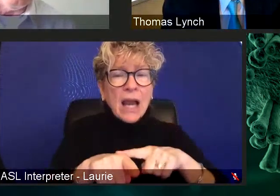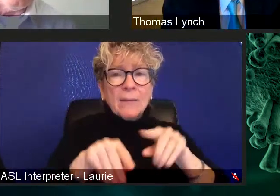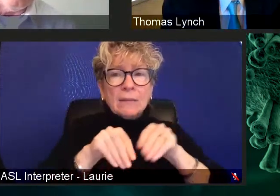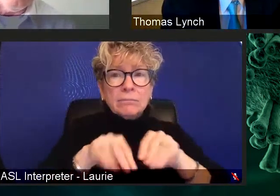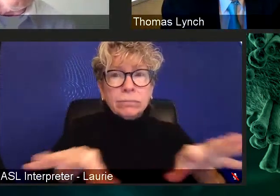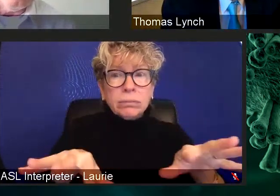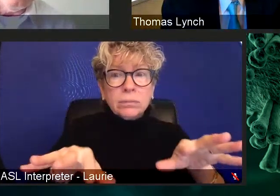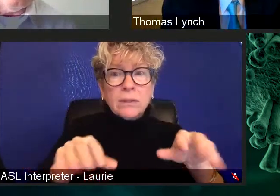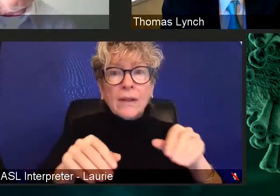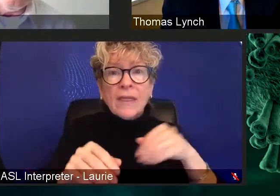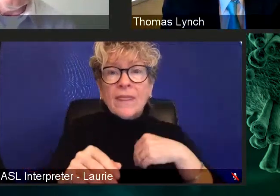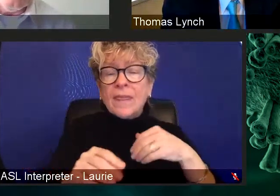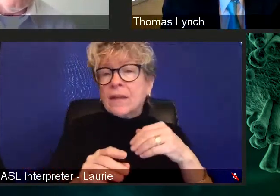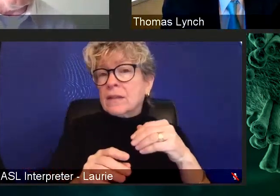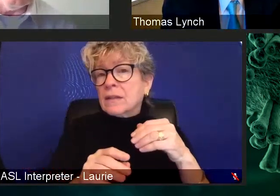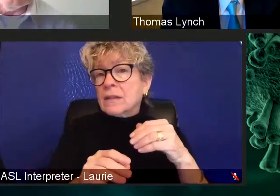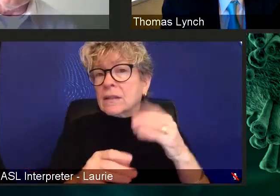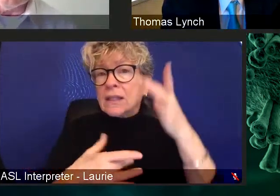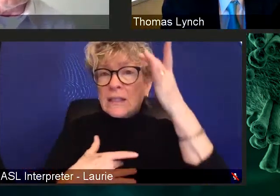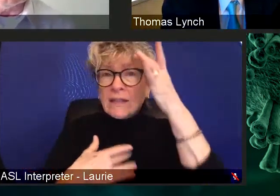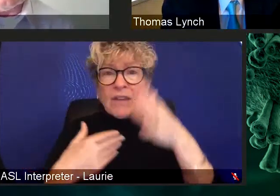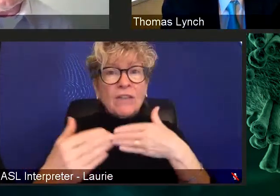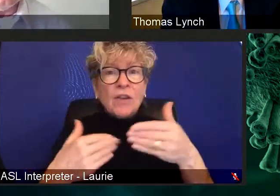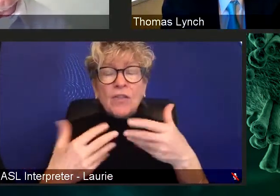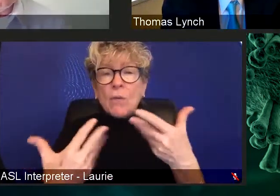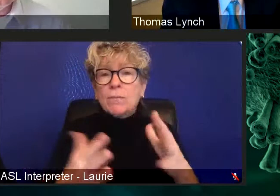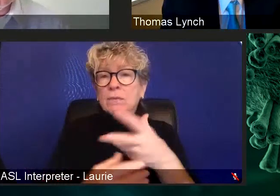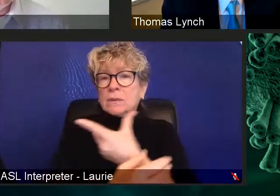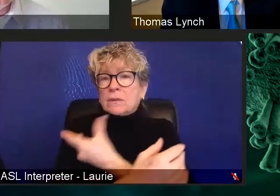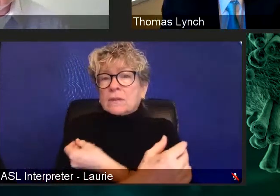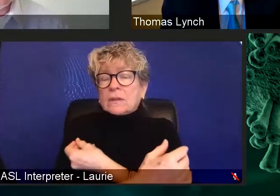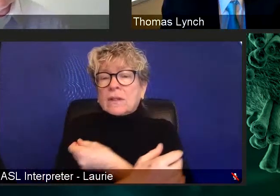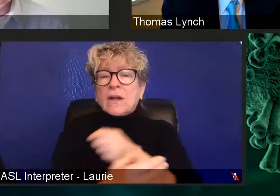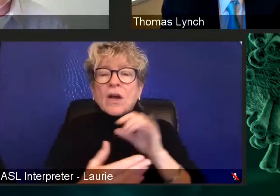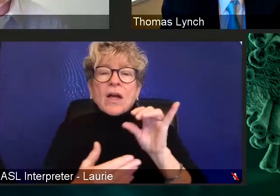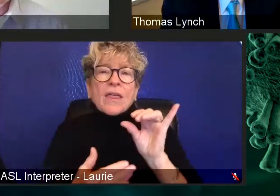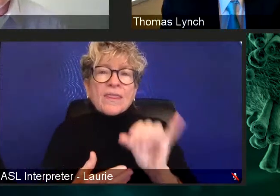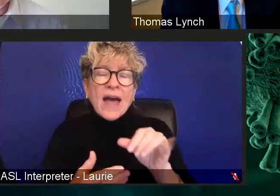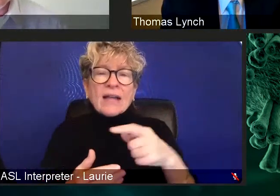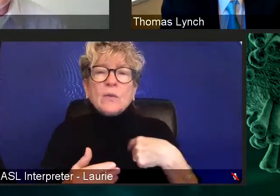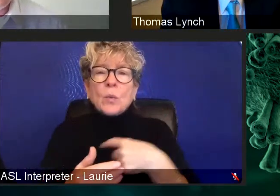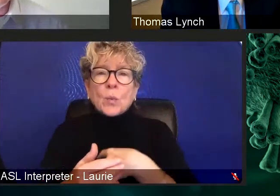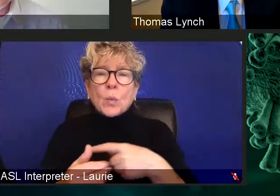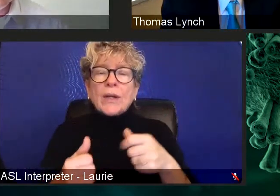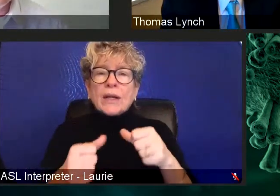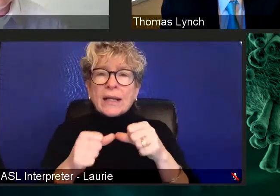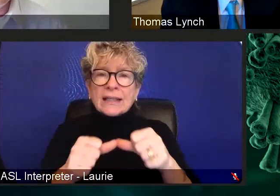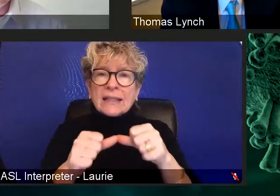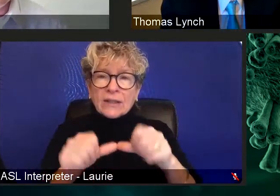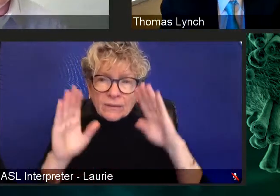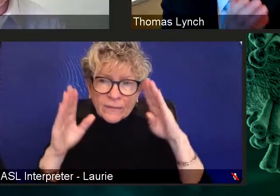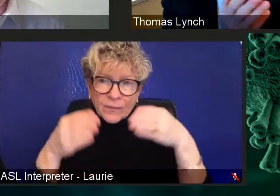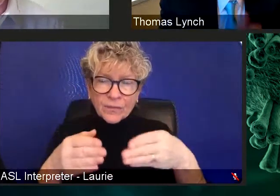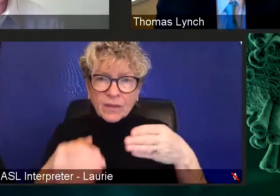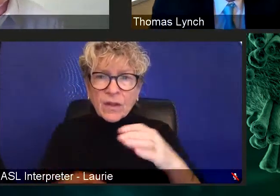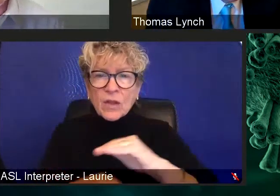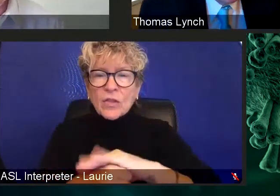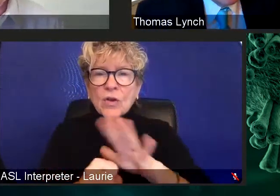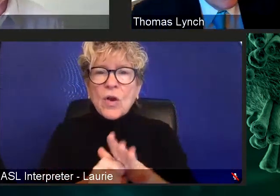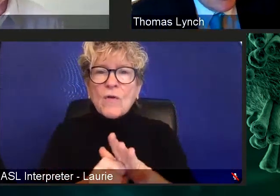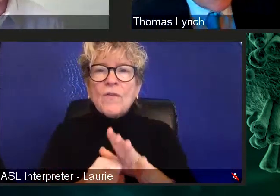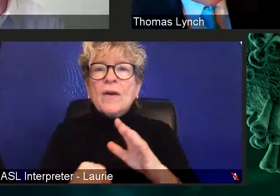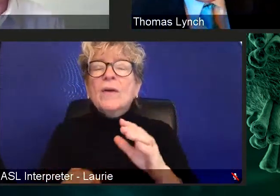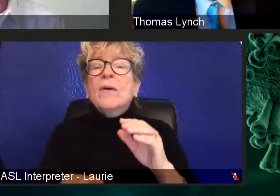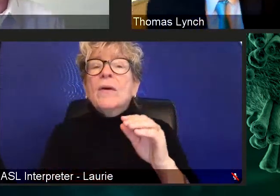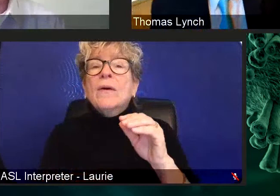after having received vaccines? And this is very much a continued focus of the CoVPN, the COVID-19 Prevention Network based